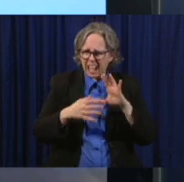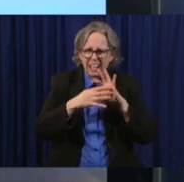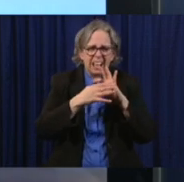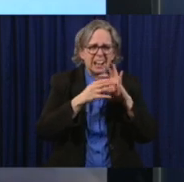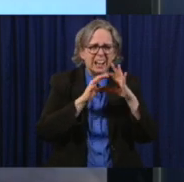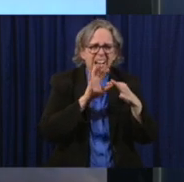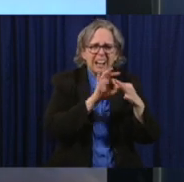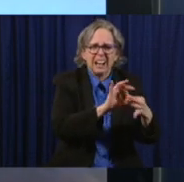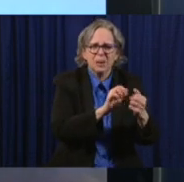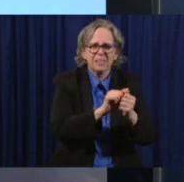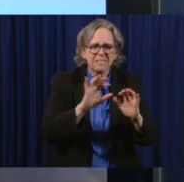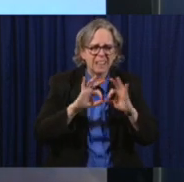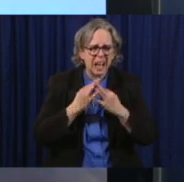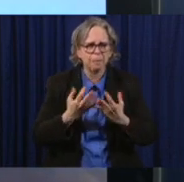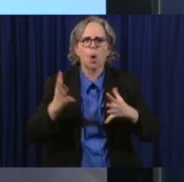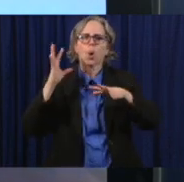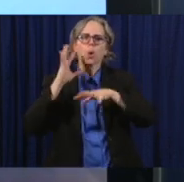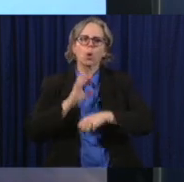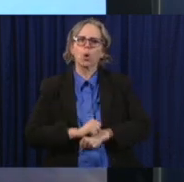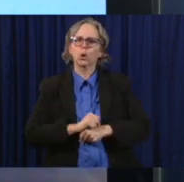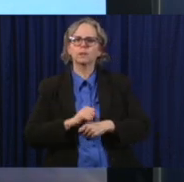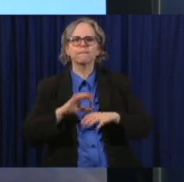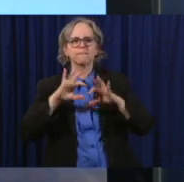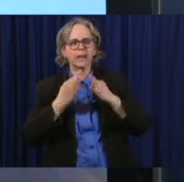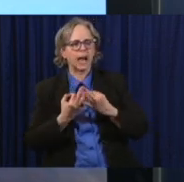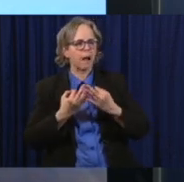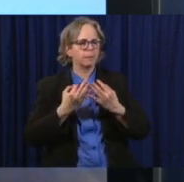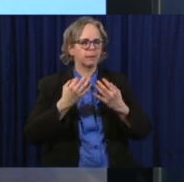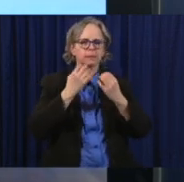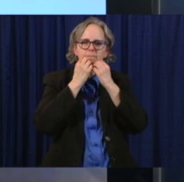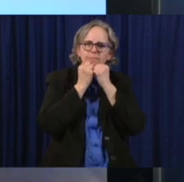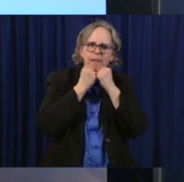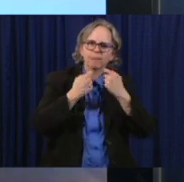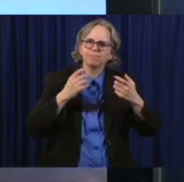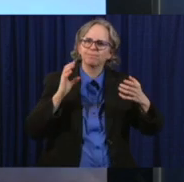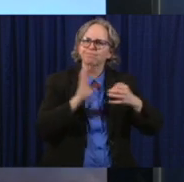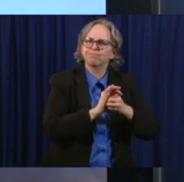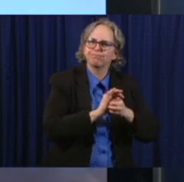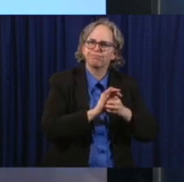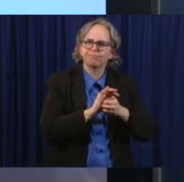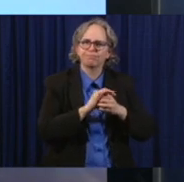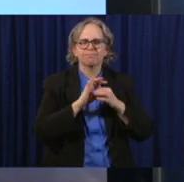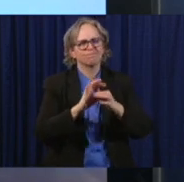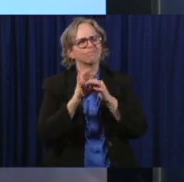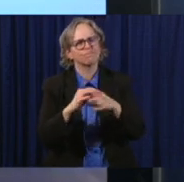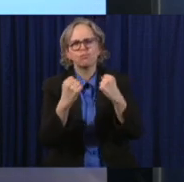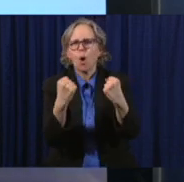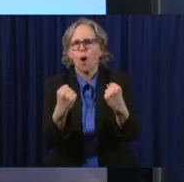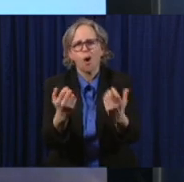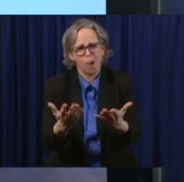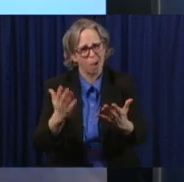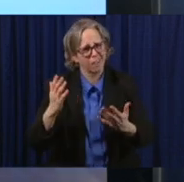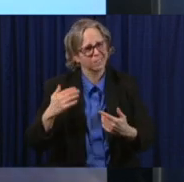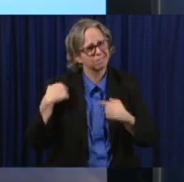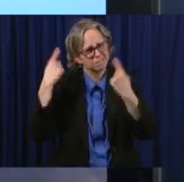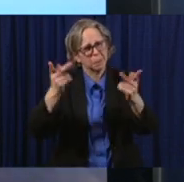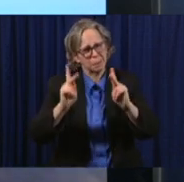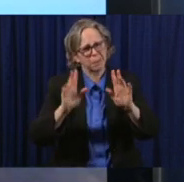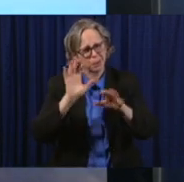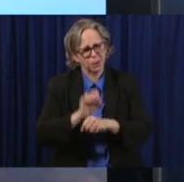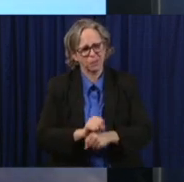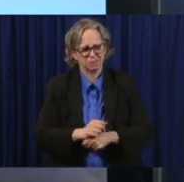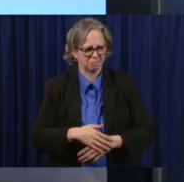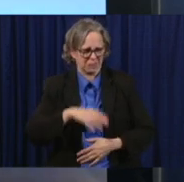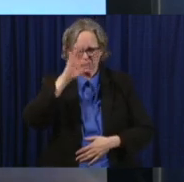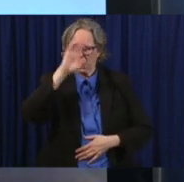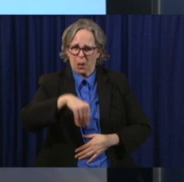families and our loved ones within the facilities. And, you know, one of the things that you have said to us that I hold